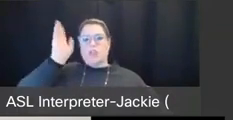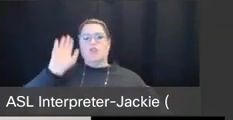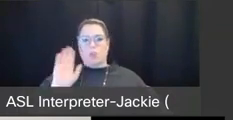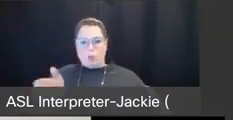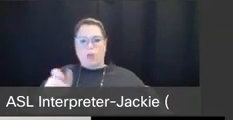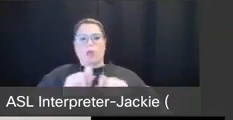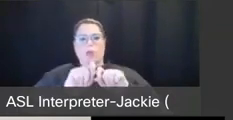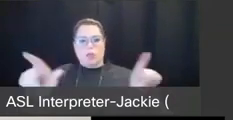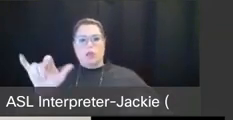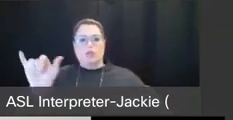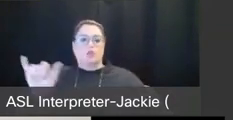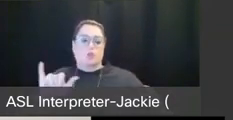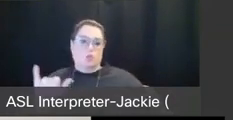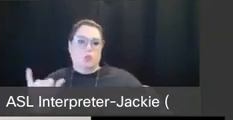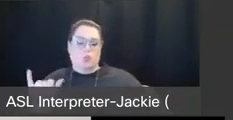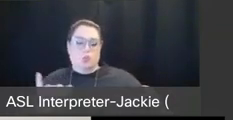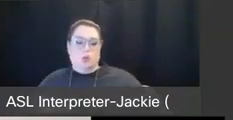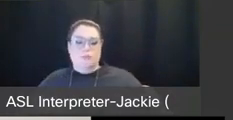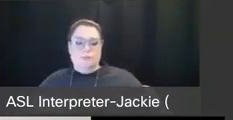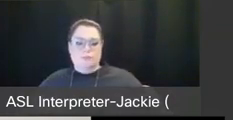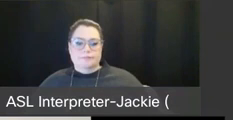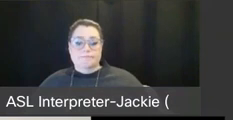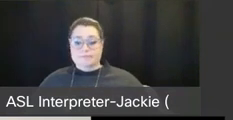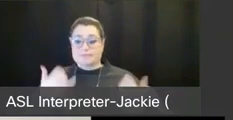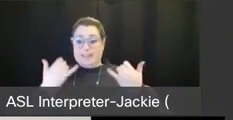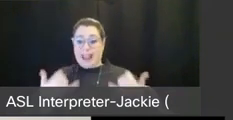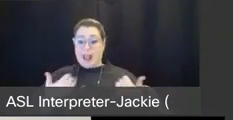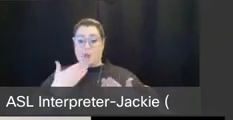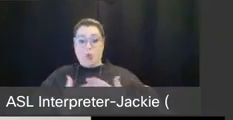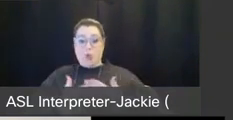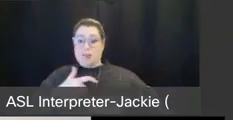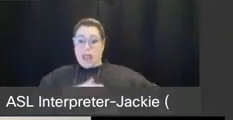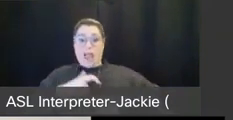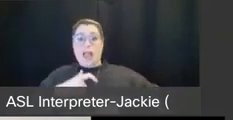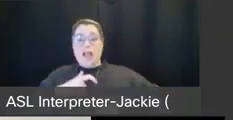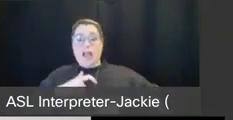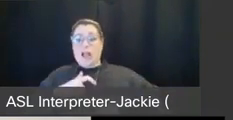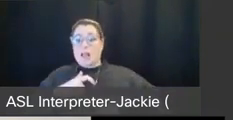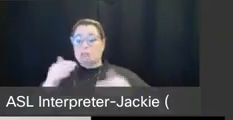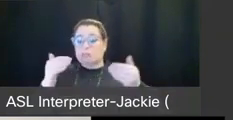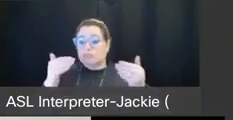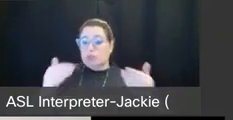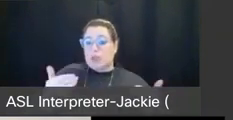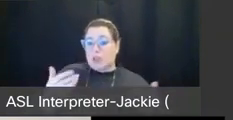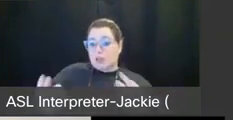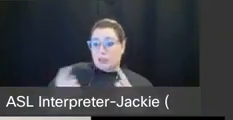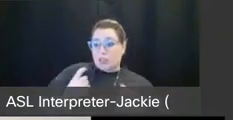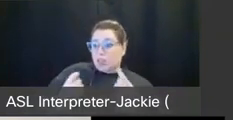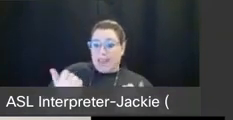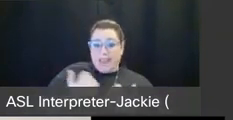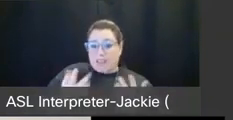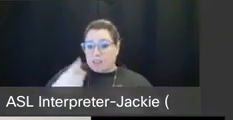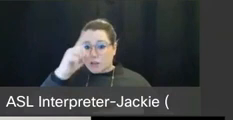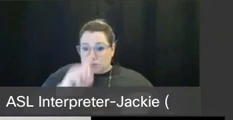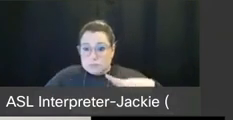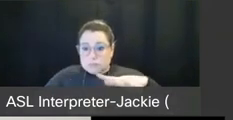well. But this would be a good time to switch over to any questions that have come up during